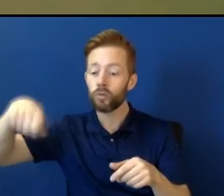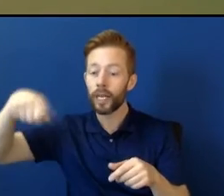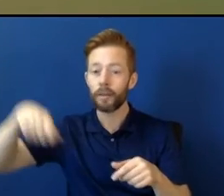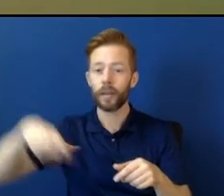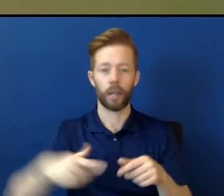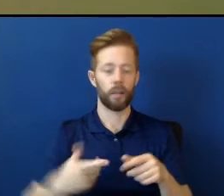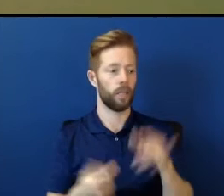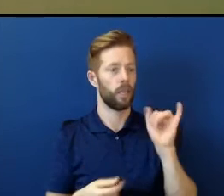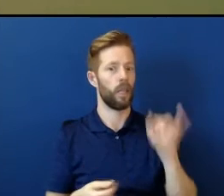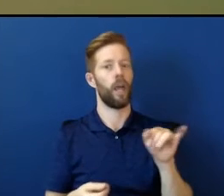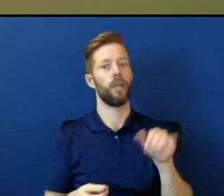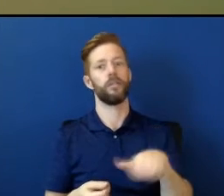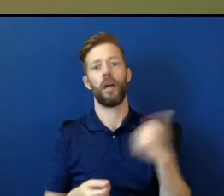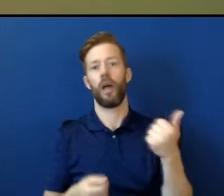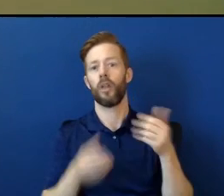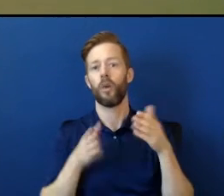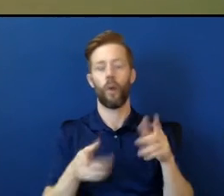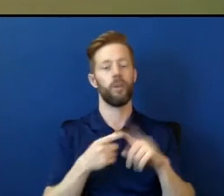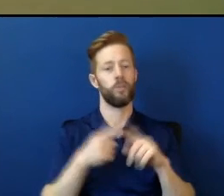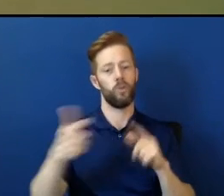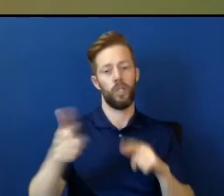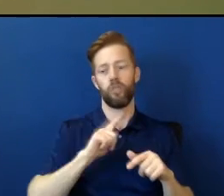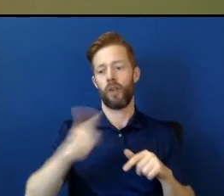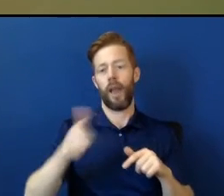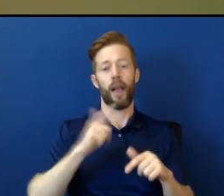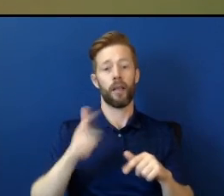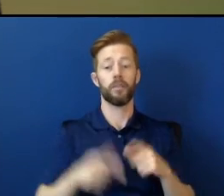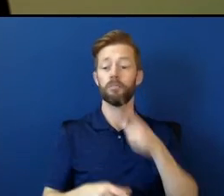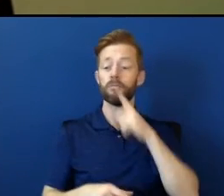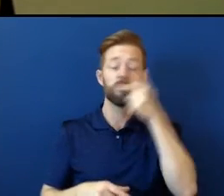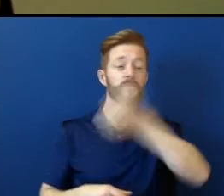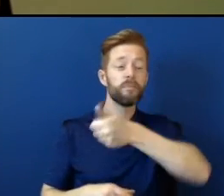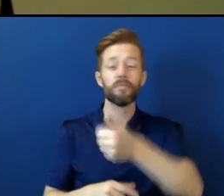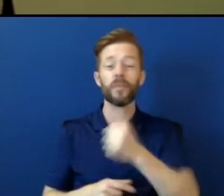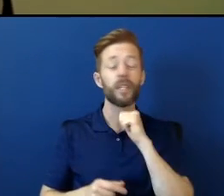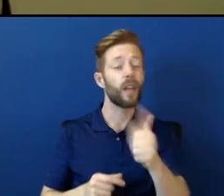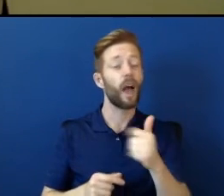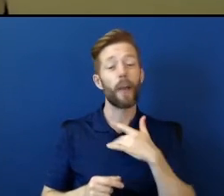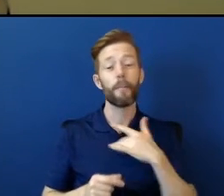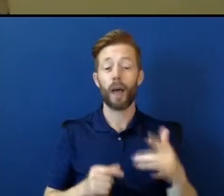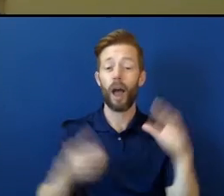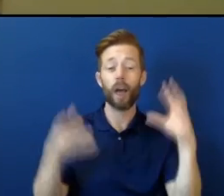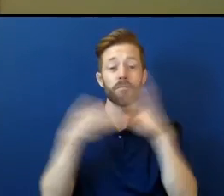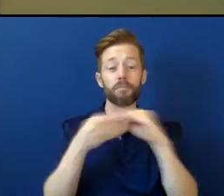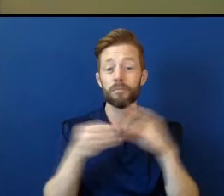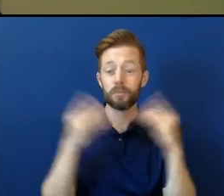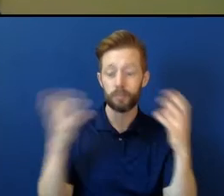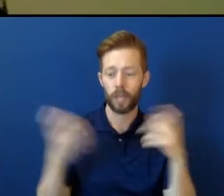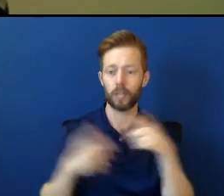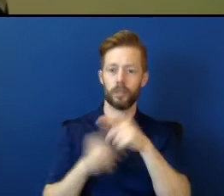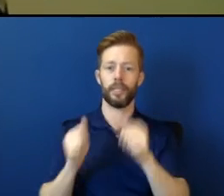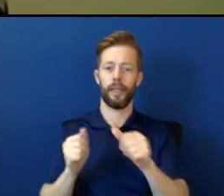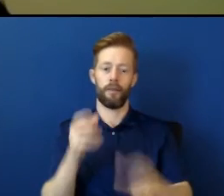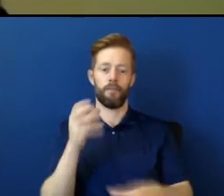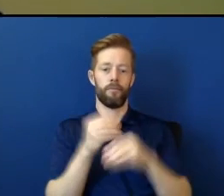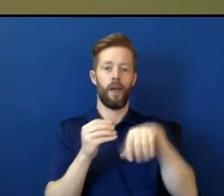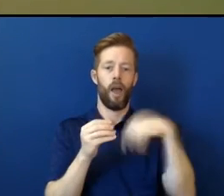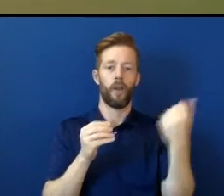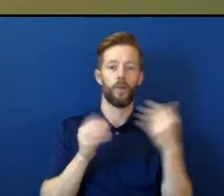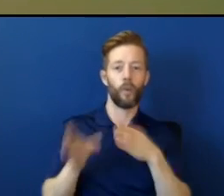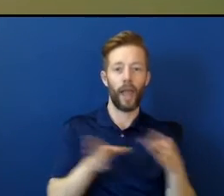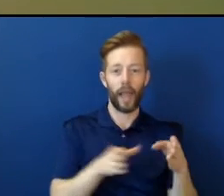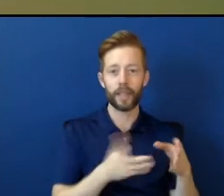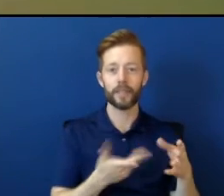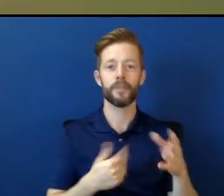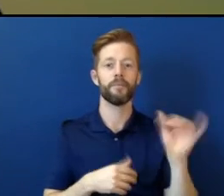would be another way to interact with children who may not necessarily be very verbal. You could work in other ways,